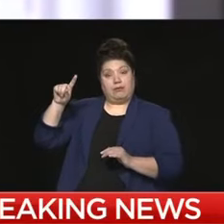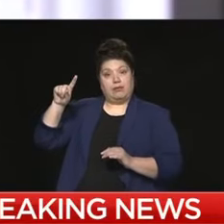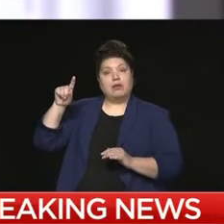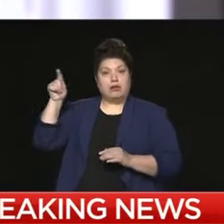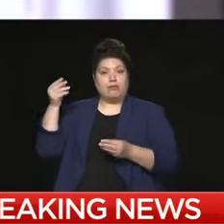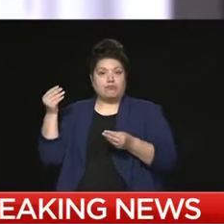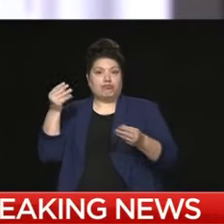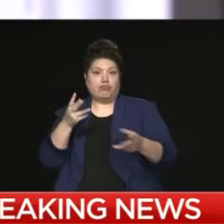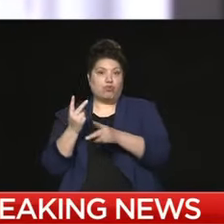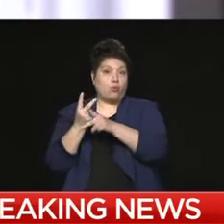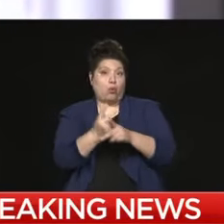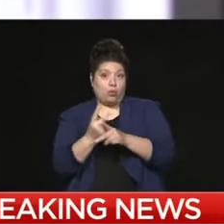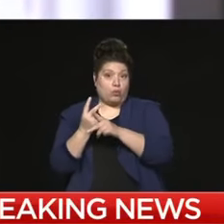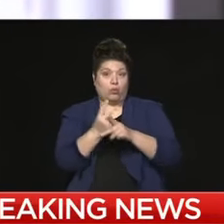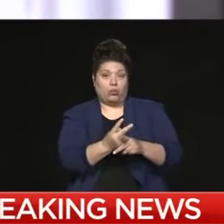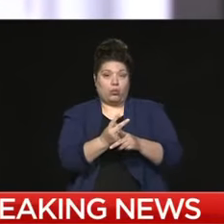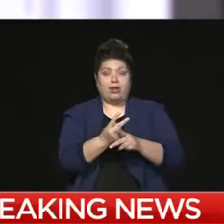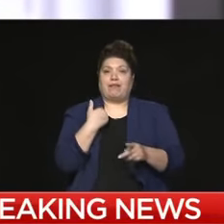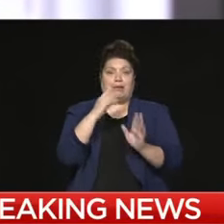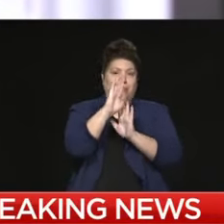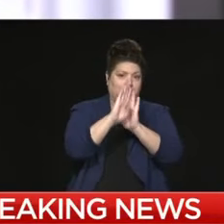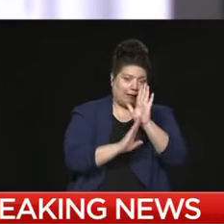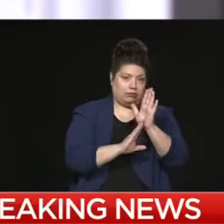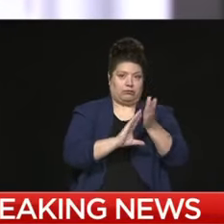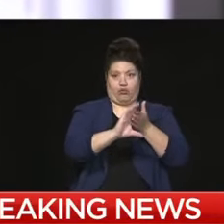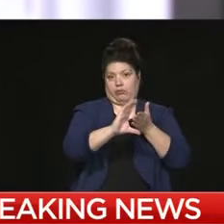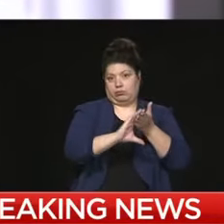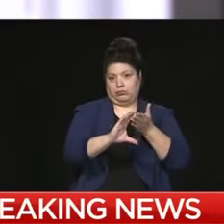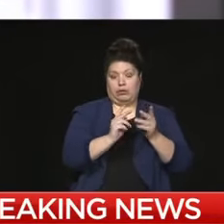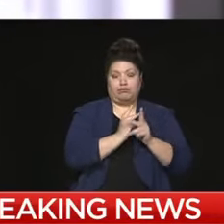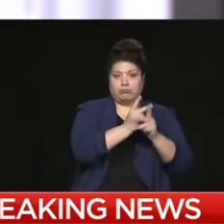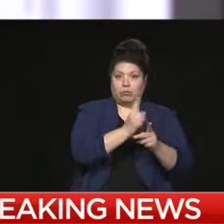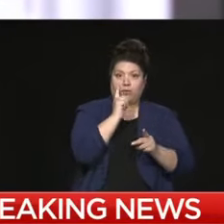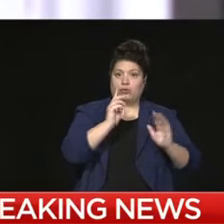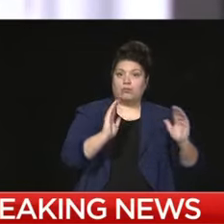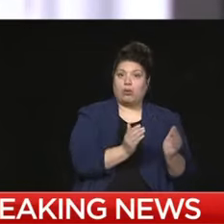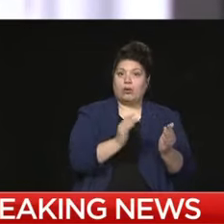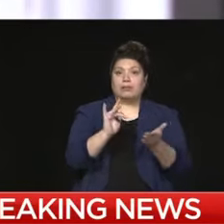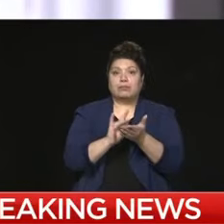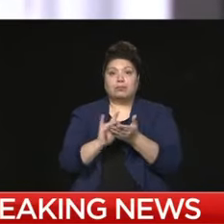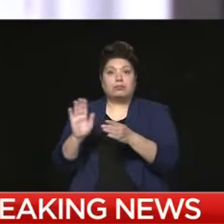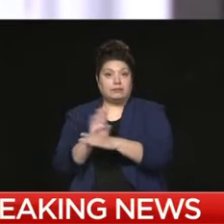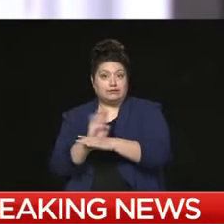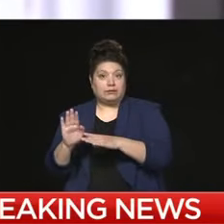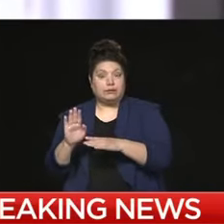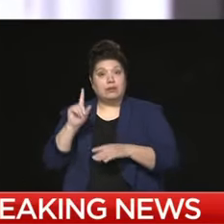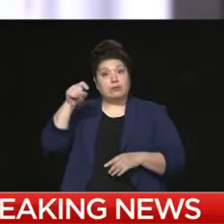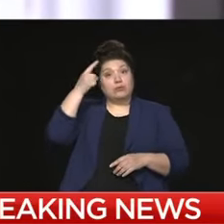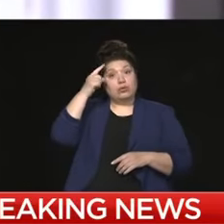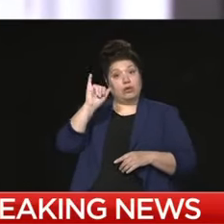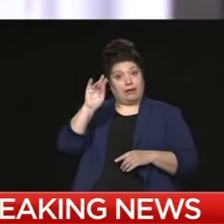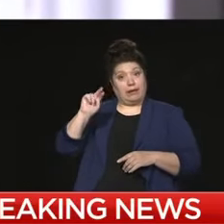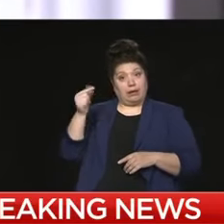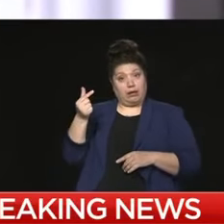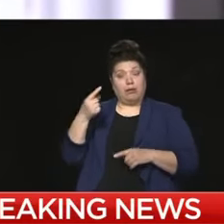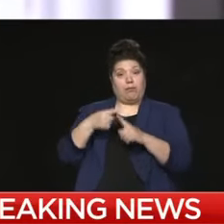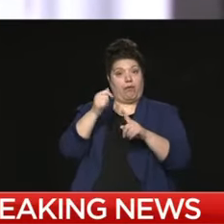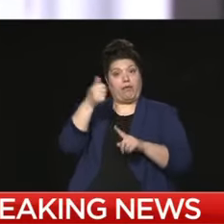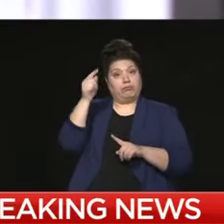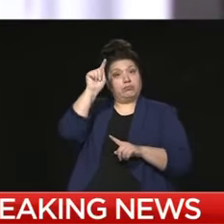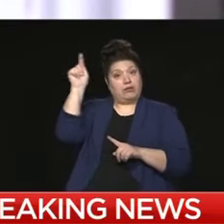in credit for small and medium-sized businesses. It is a beginning. Minister Ng and others have spoken